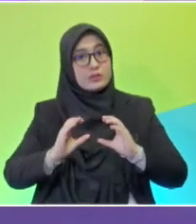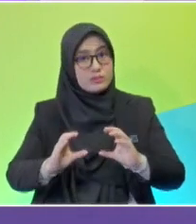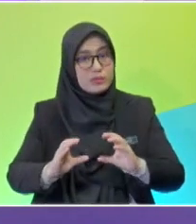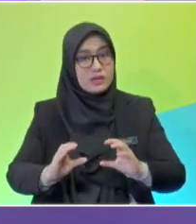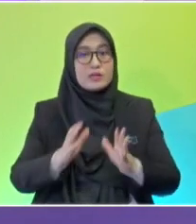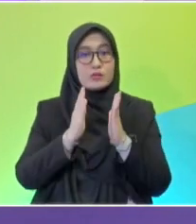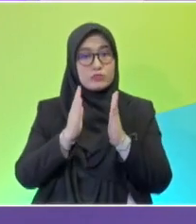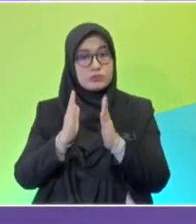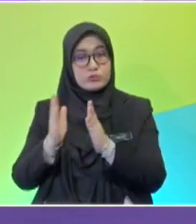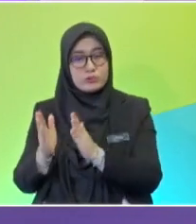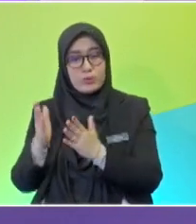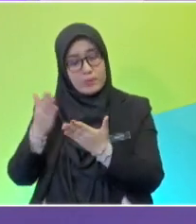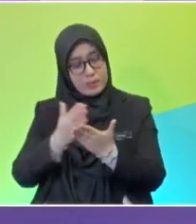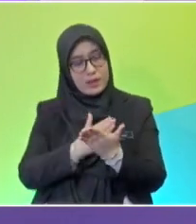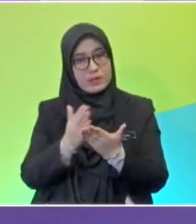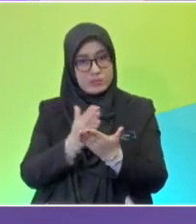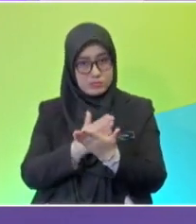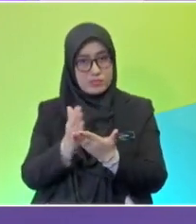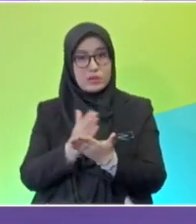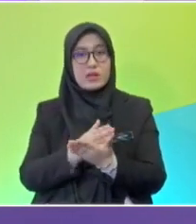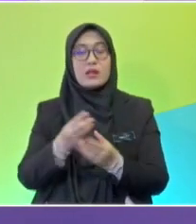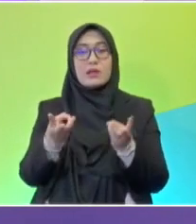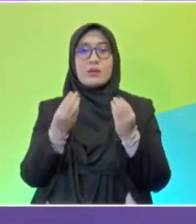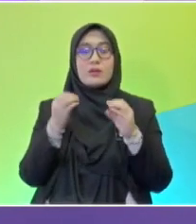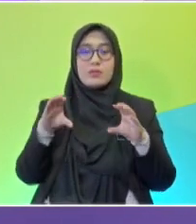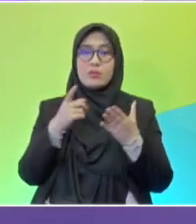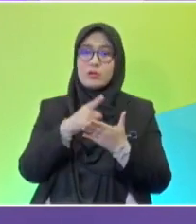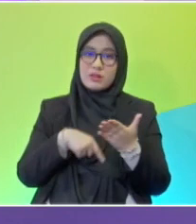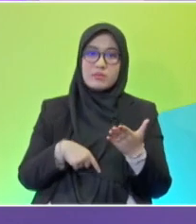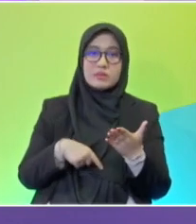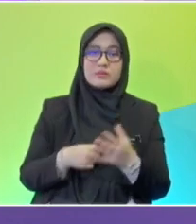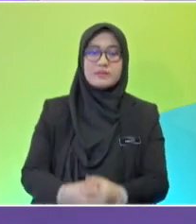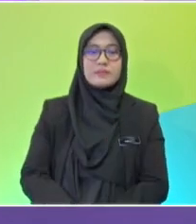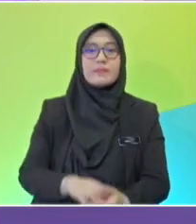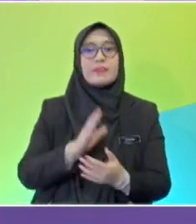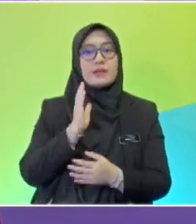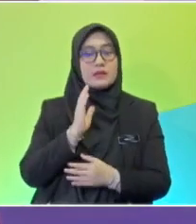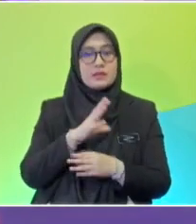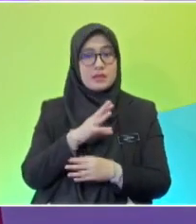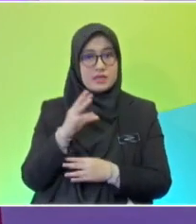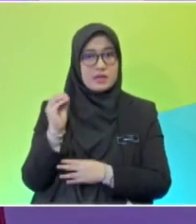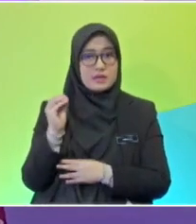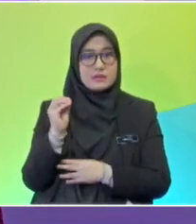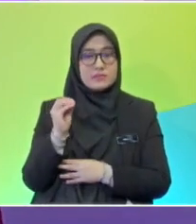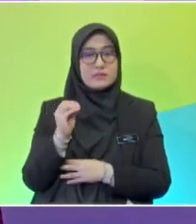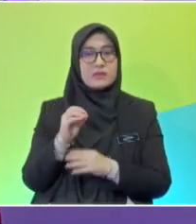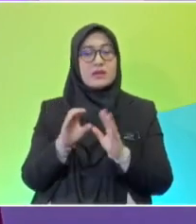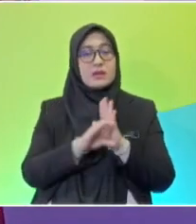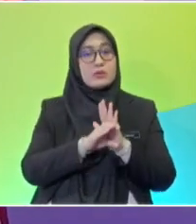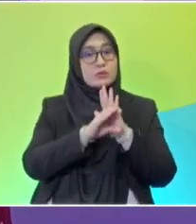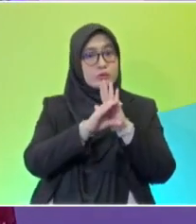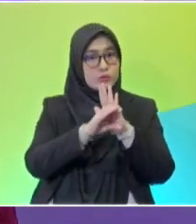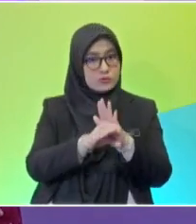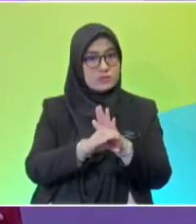that you want to apply in your lesson, in your lesson delivery especially, and the examples or sample